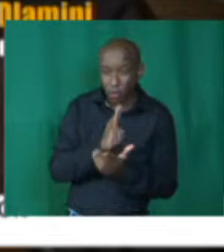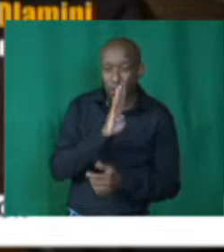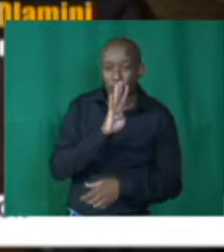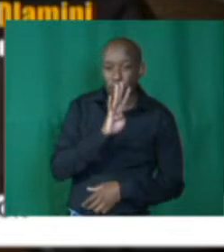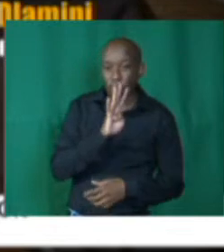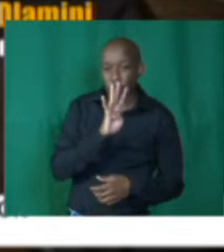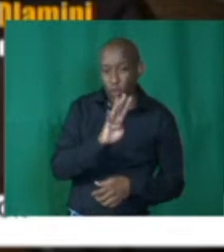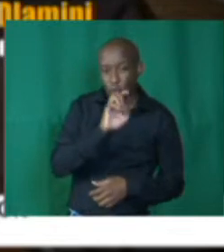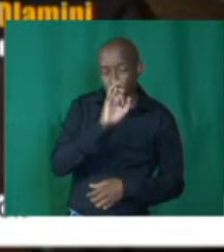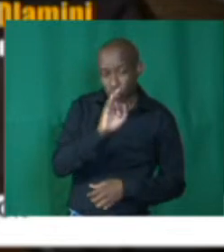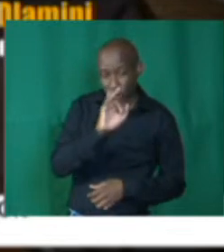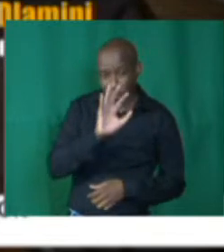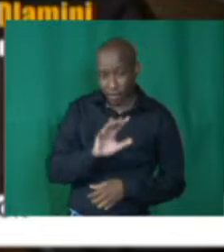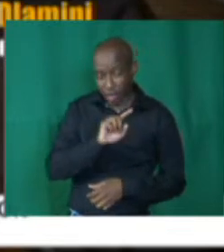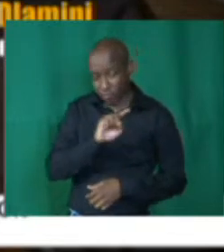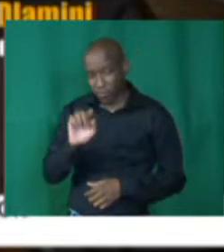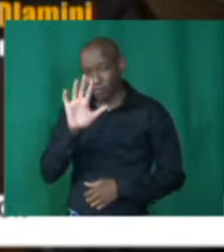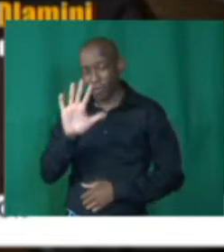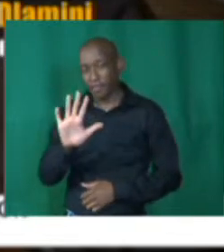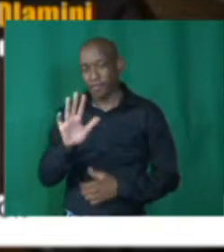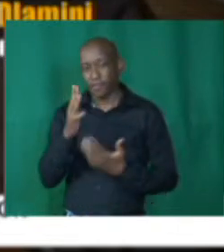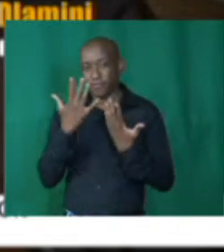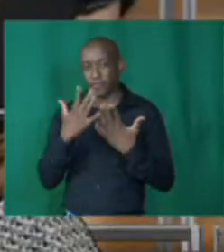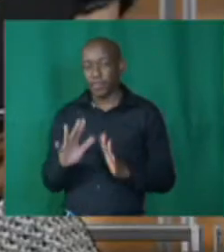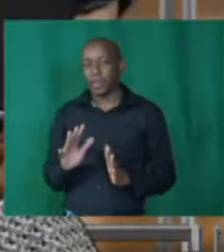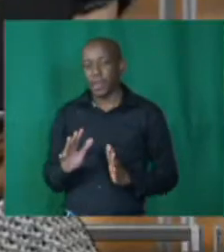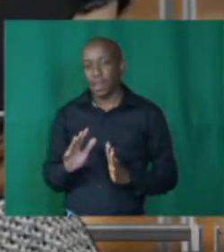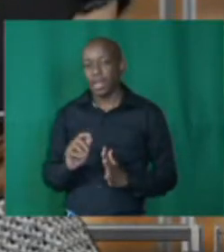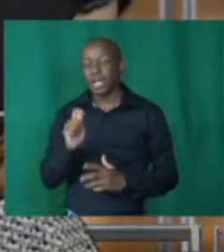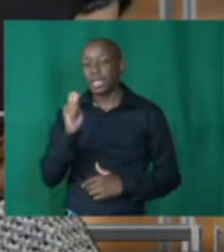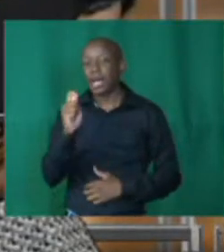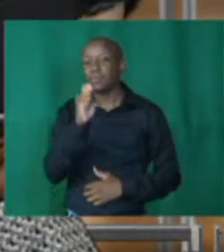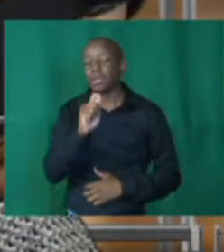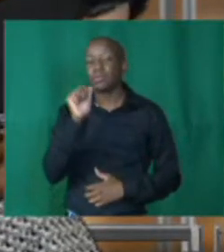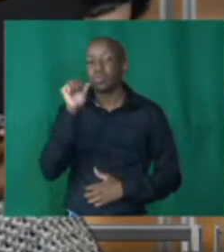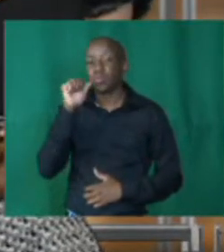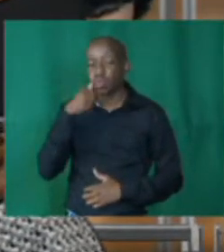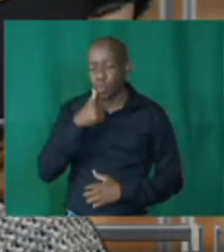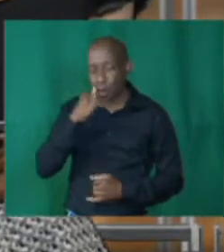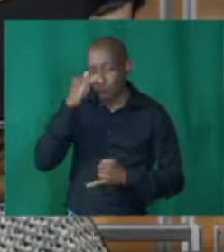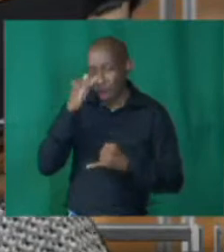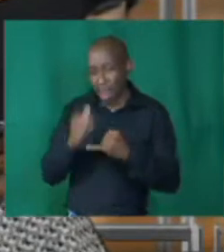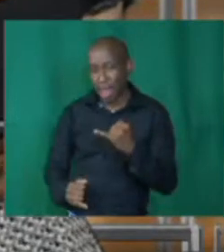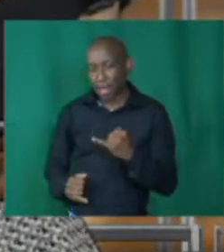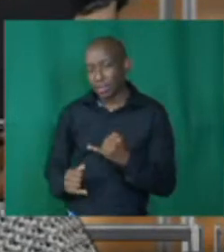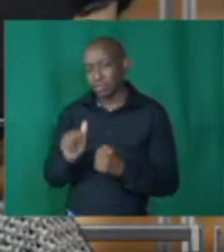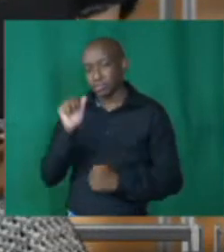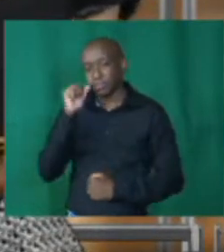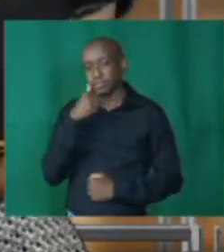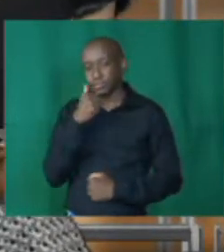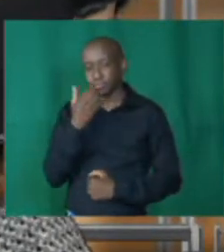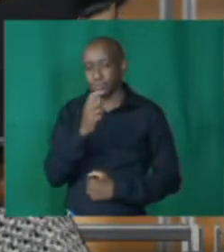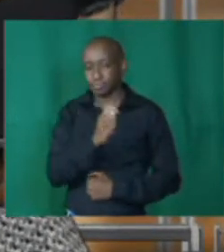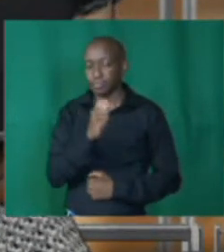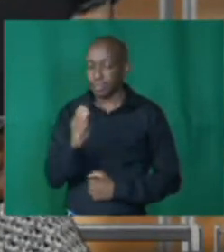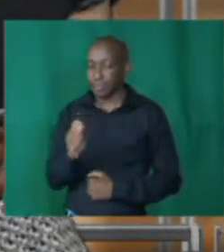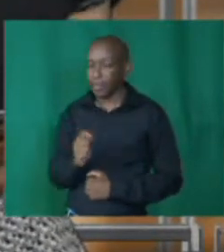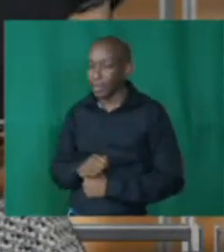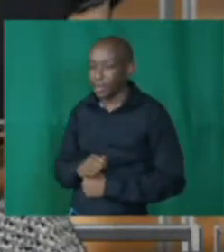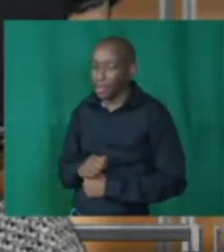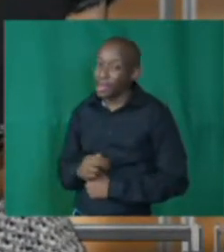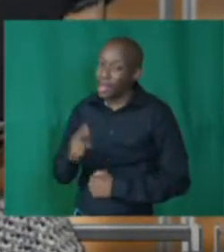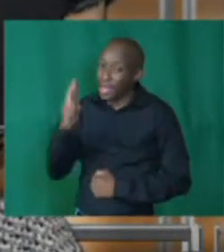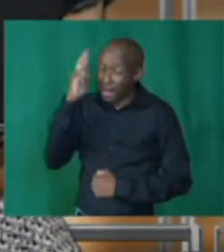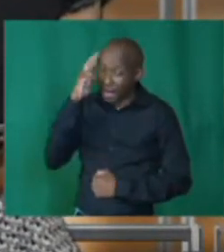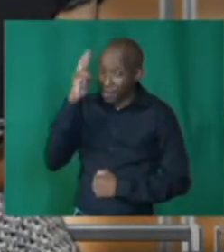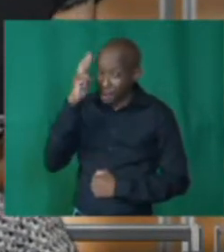p.m. until 5 in the afternoon. That will be the last lesson for the day, Lerato. Okay. And a